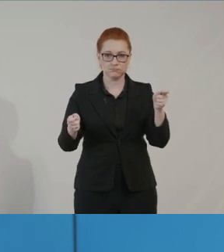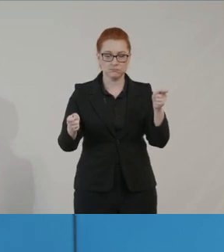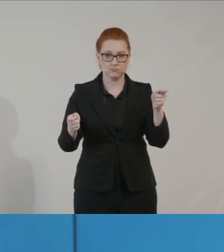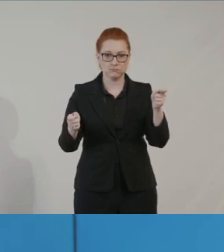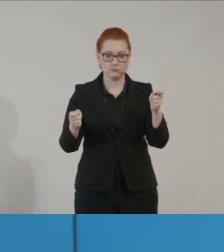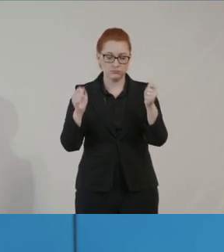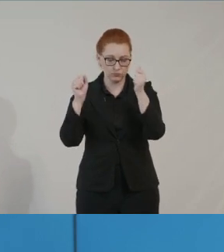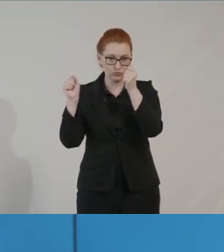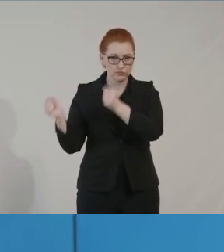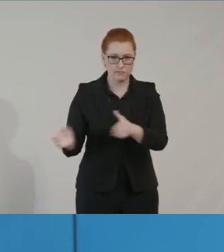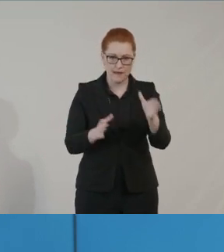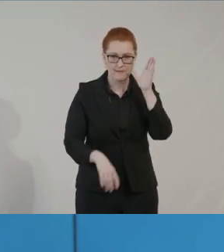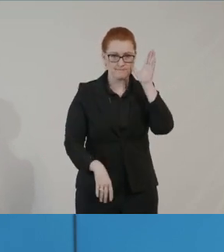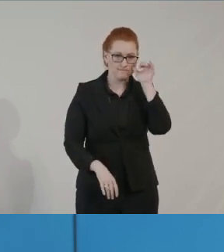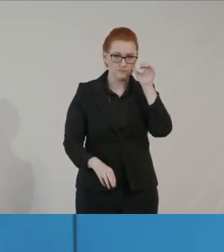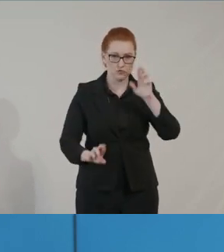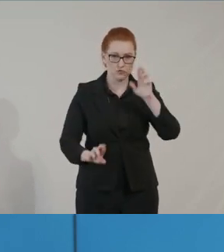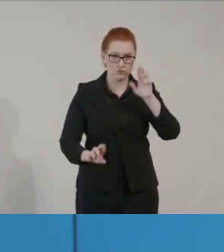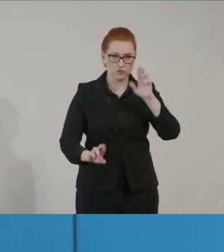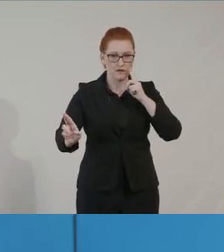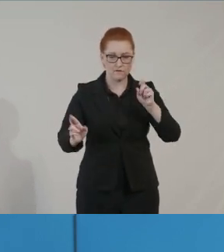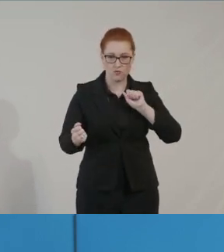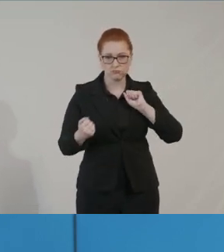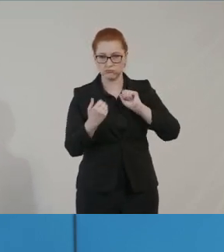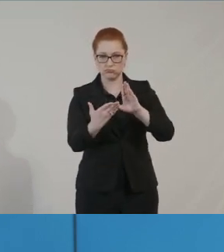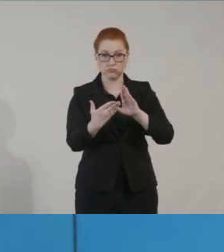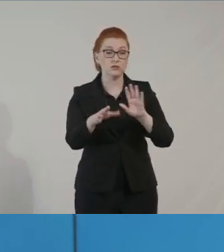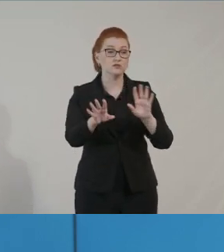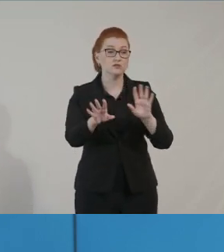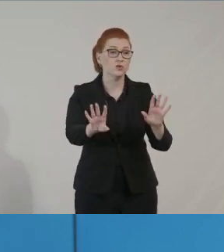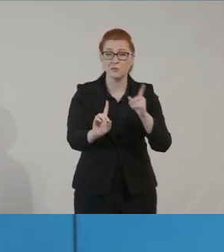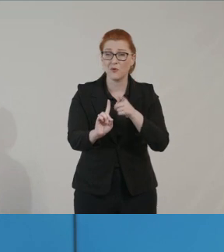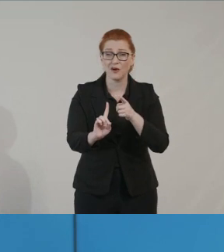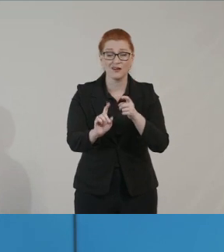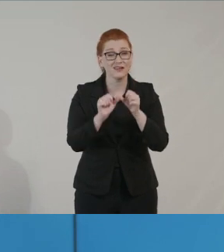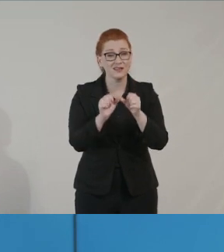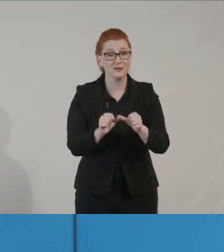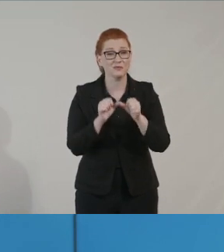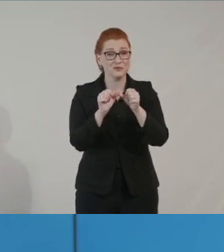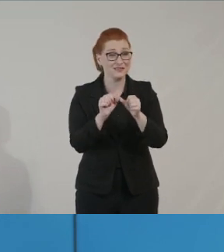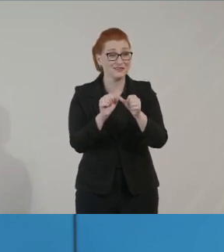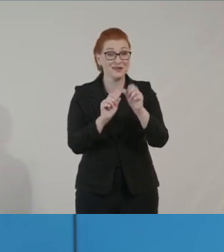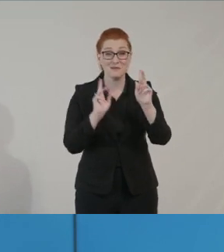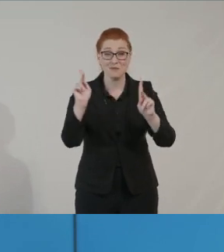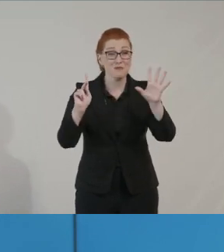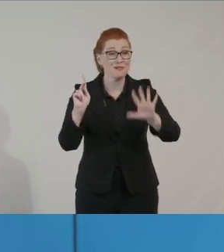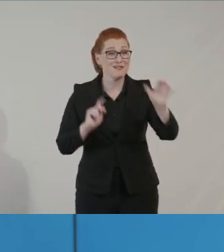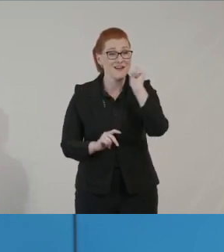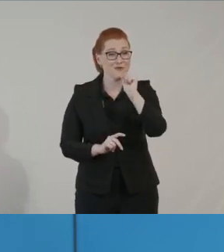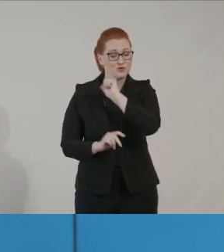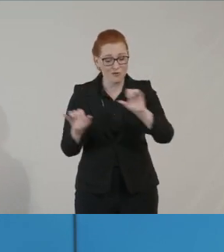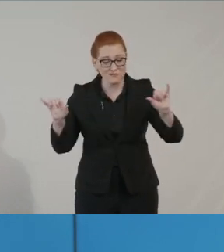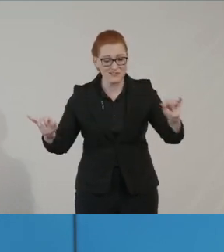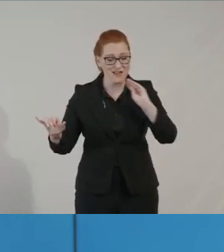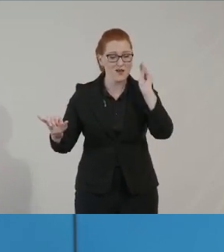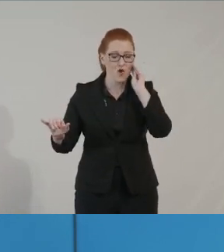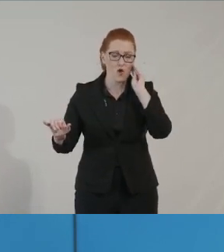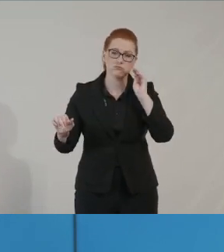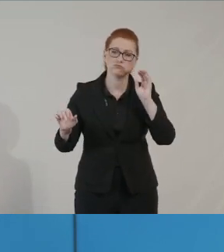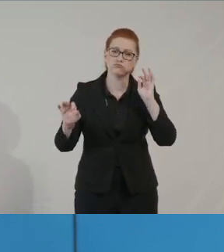comes next. So please keep doing what you're doing, because you're doing a great job. This